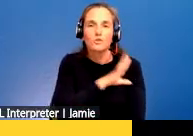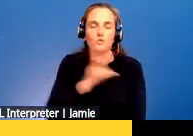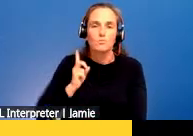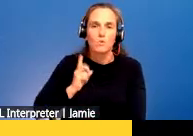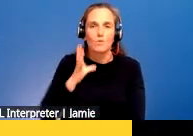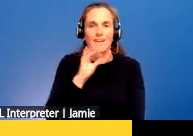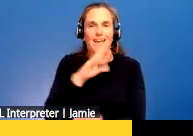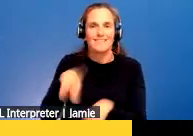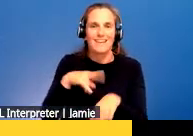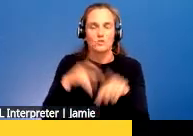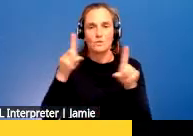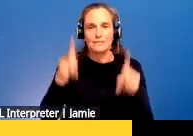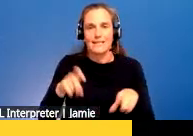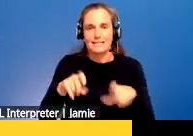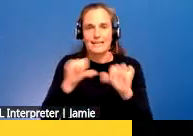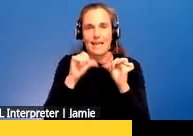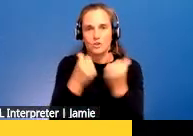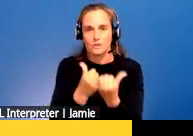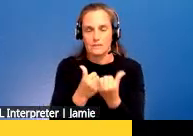This is Sarah again.